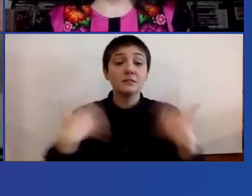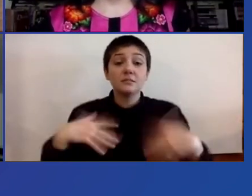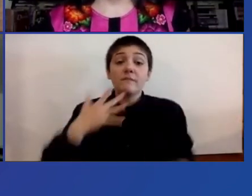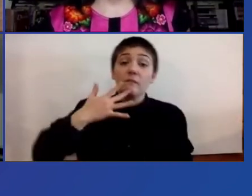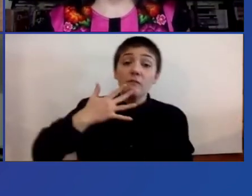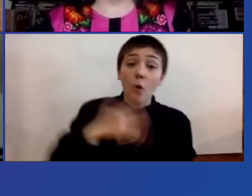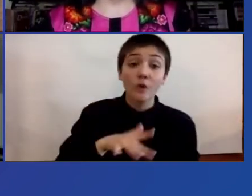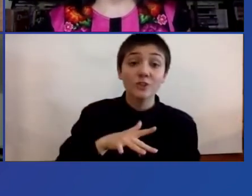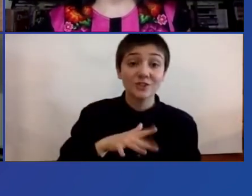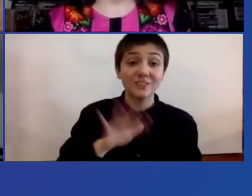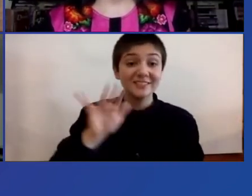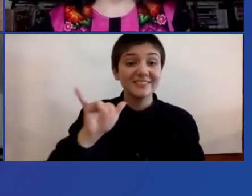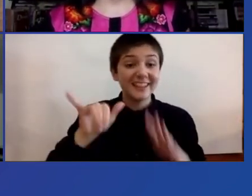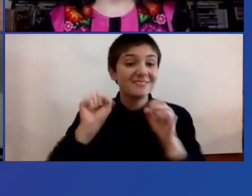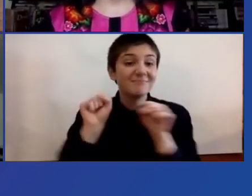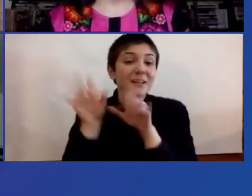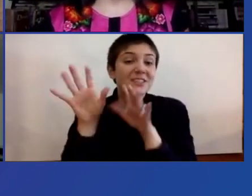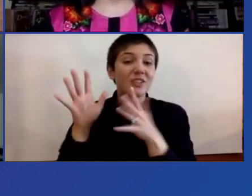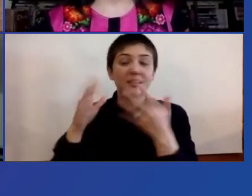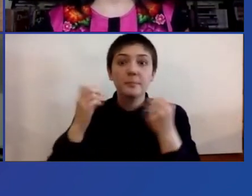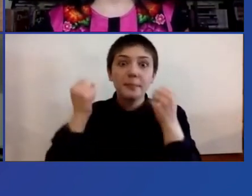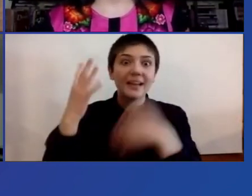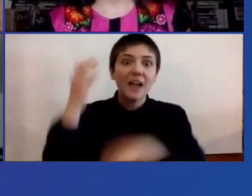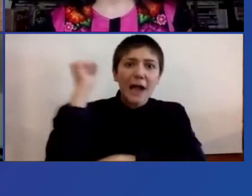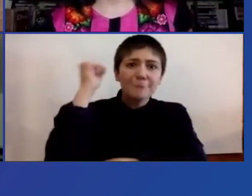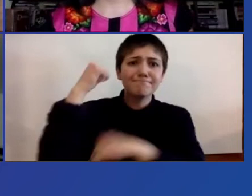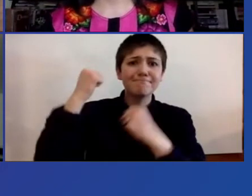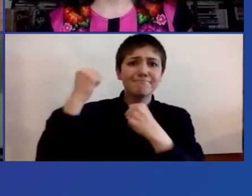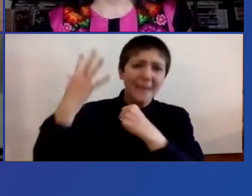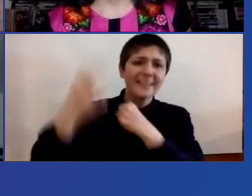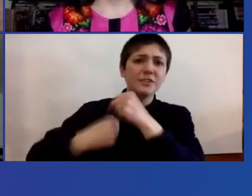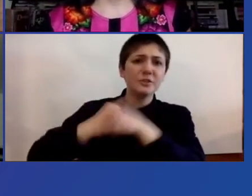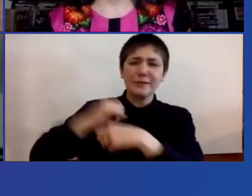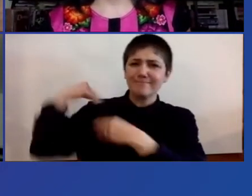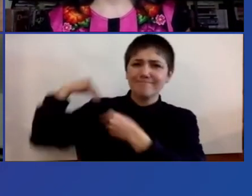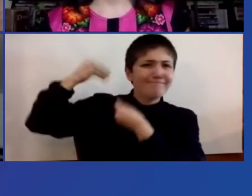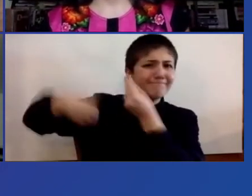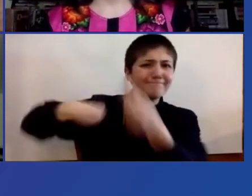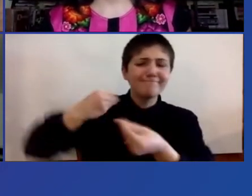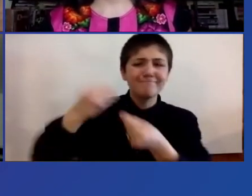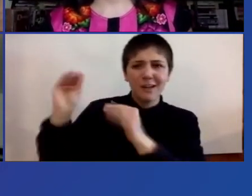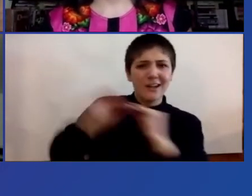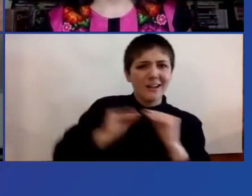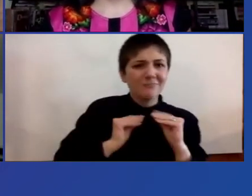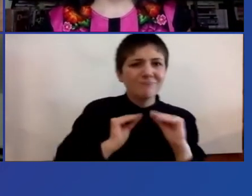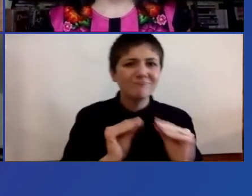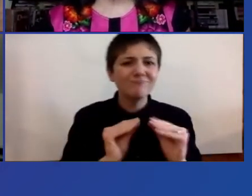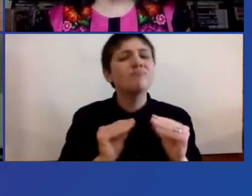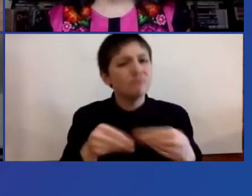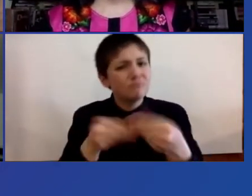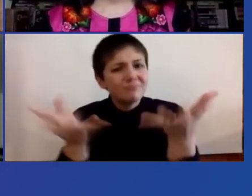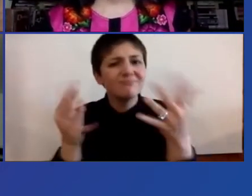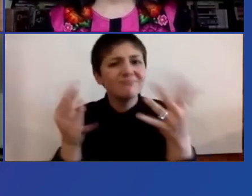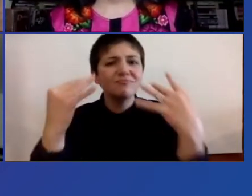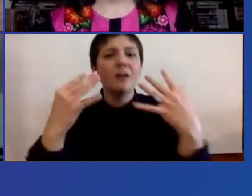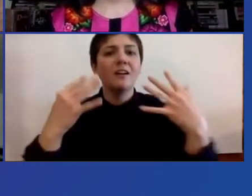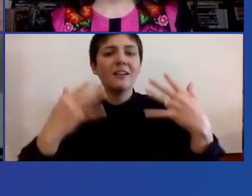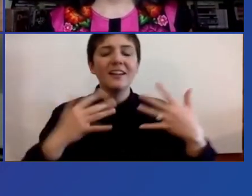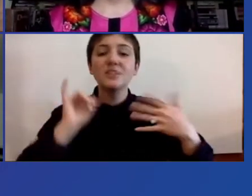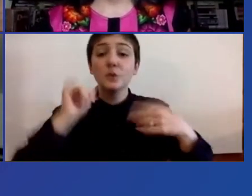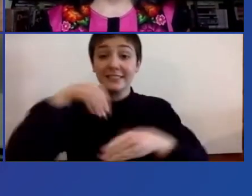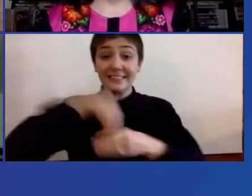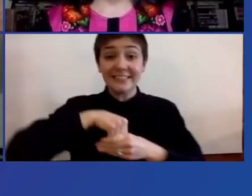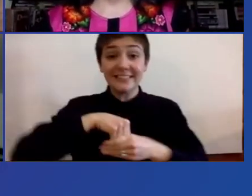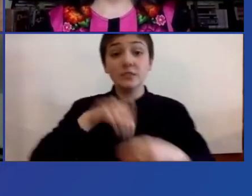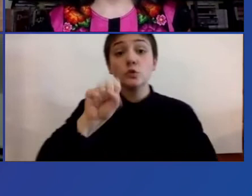has come down thousands of years. But for modern in our studio, everybody has to take